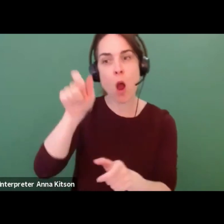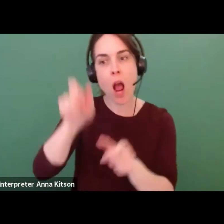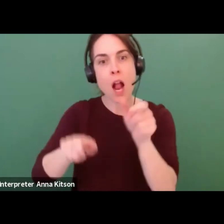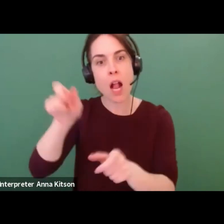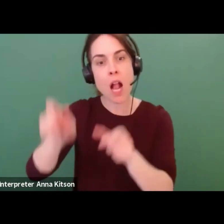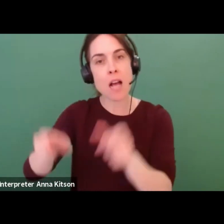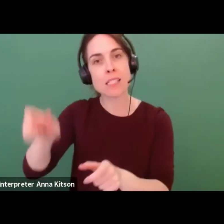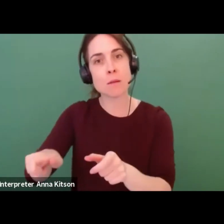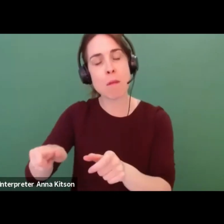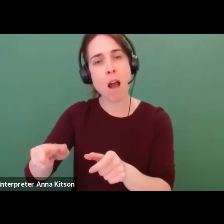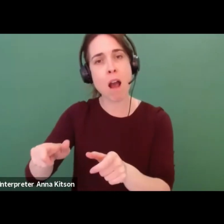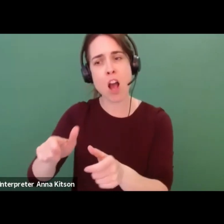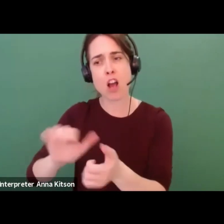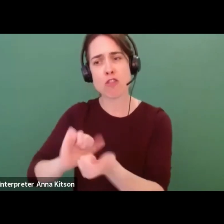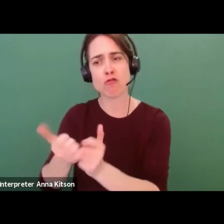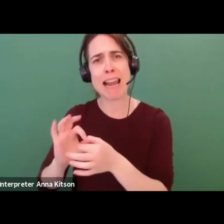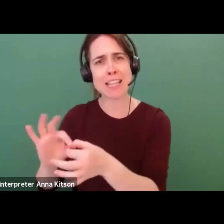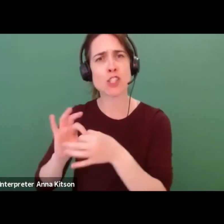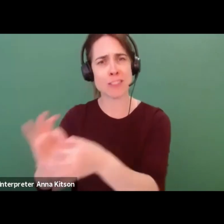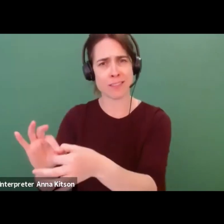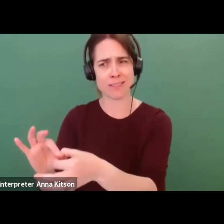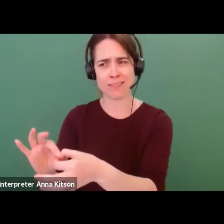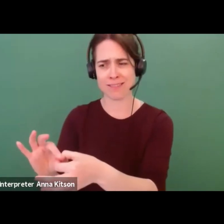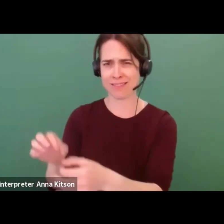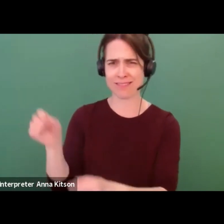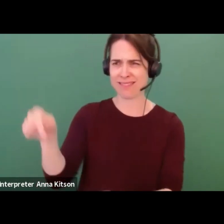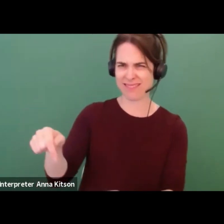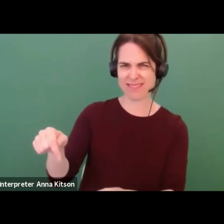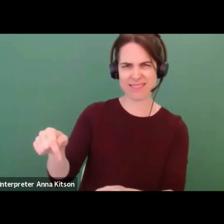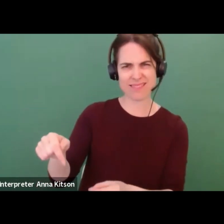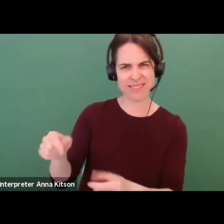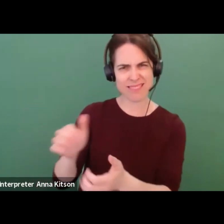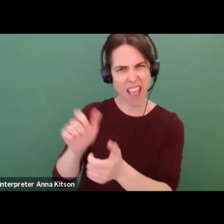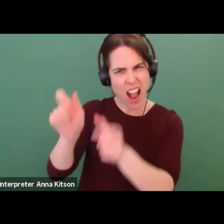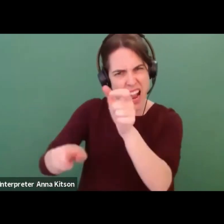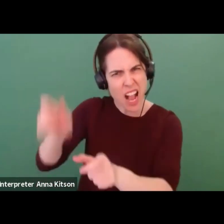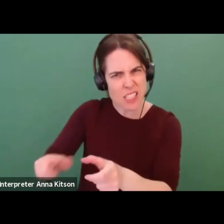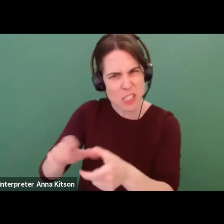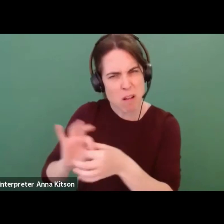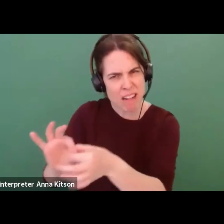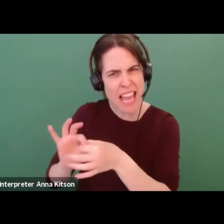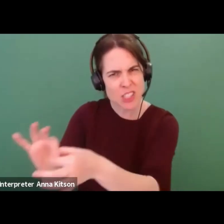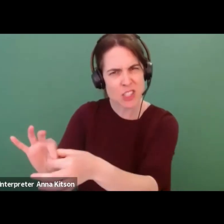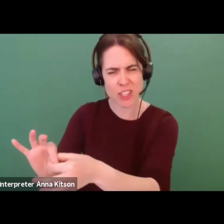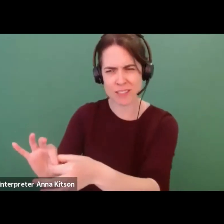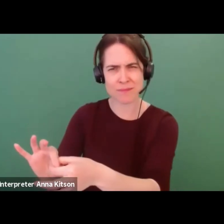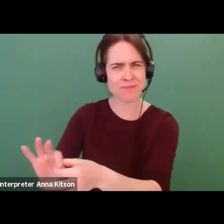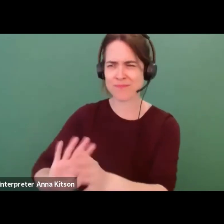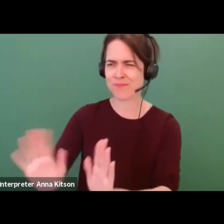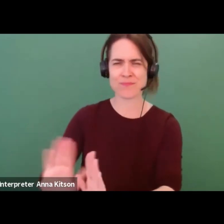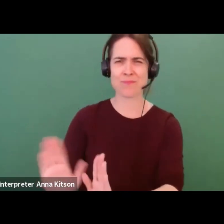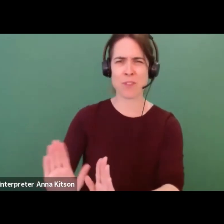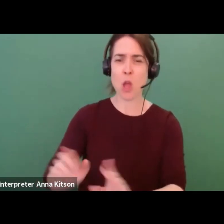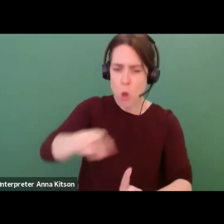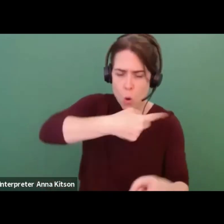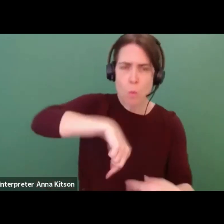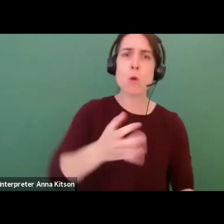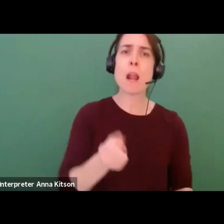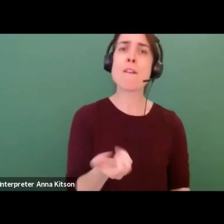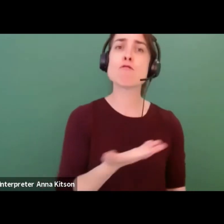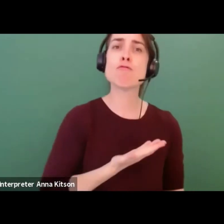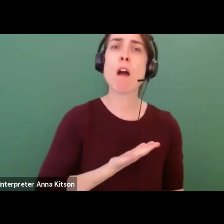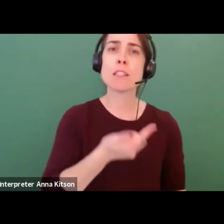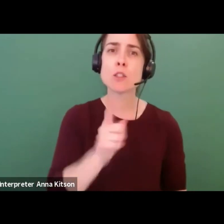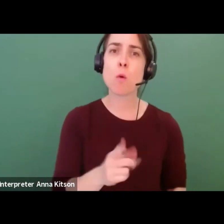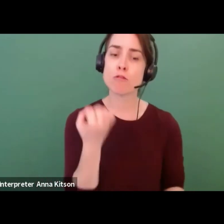customer relations issue. We all have this right to reasonable adjustments so that we can